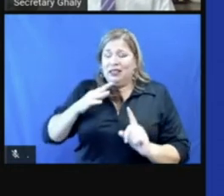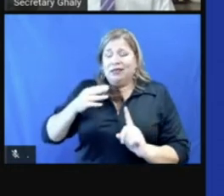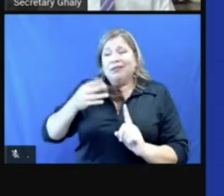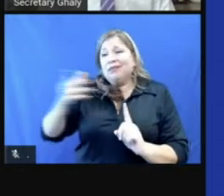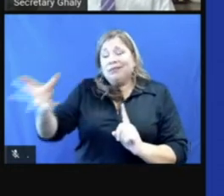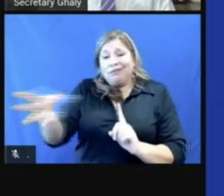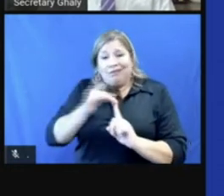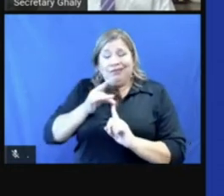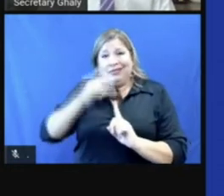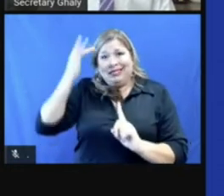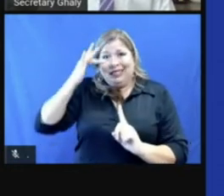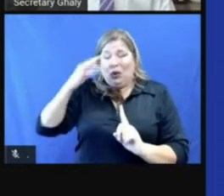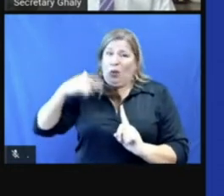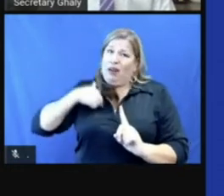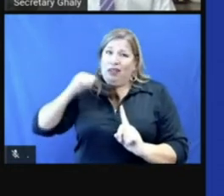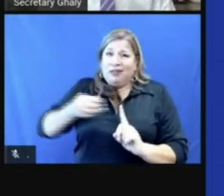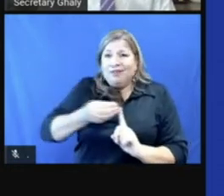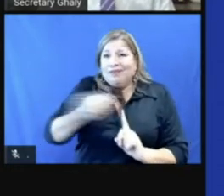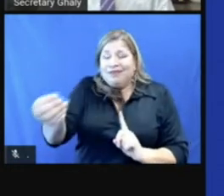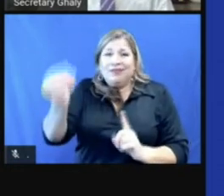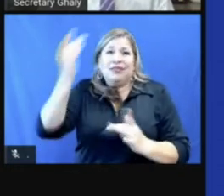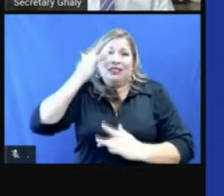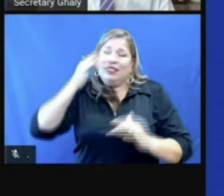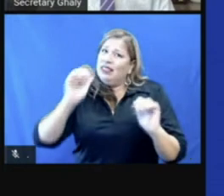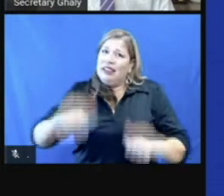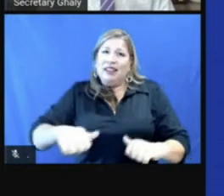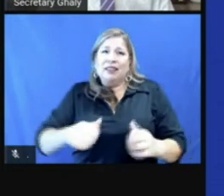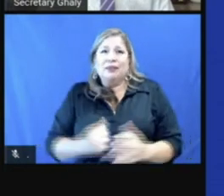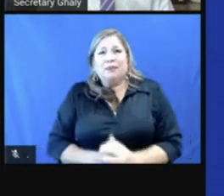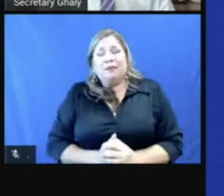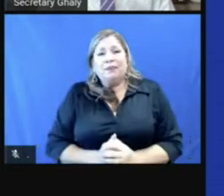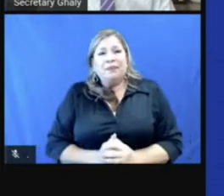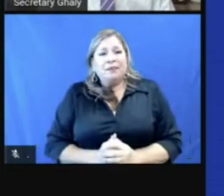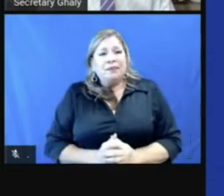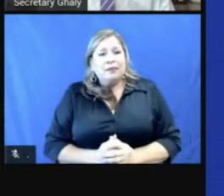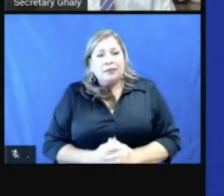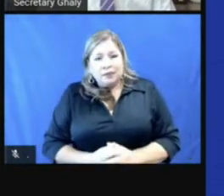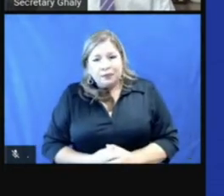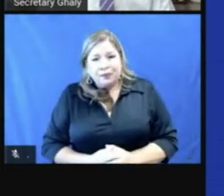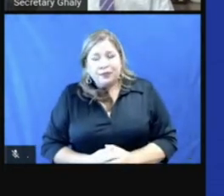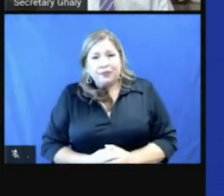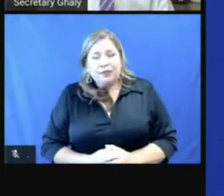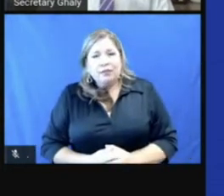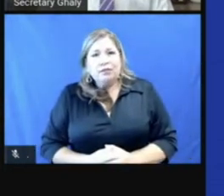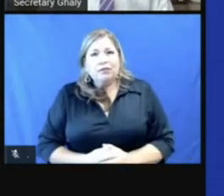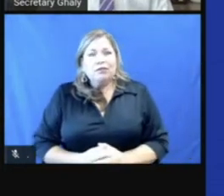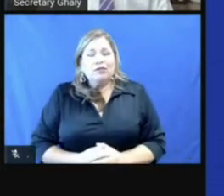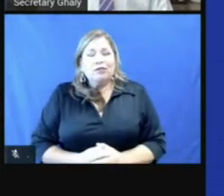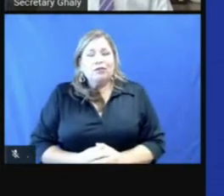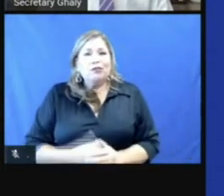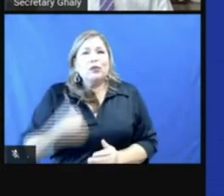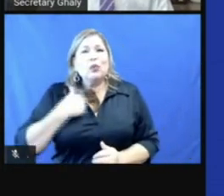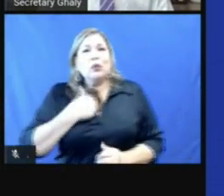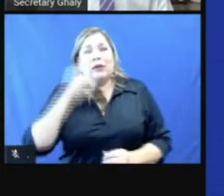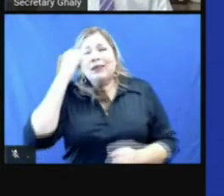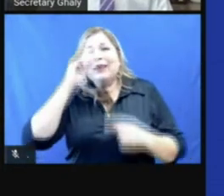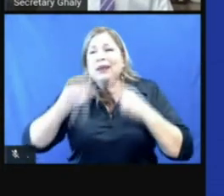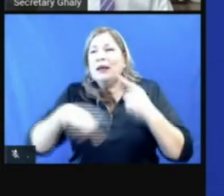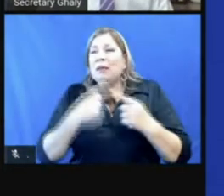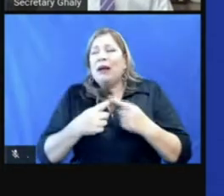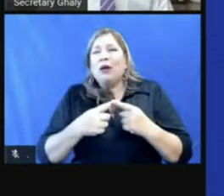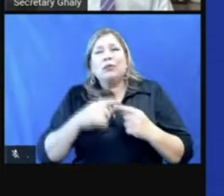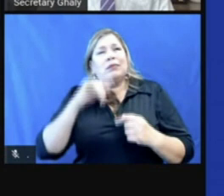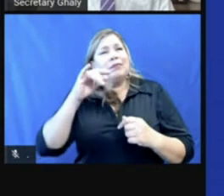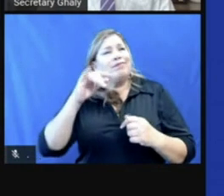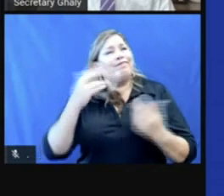or you to them. Activities where it's difficult to keep your distance. I often think about playing board games and